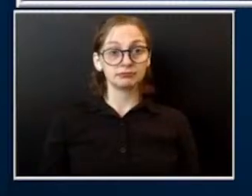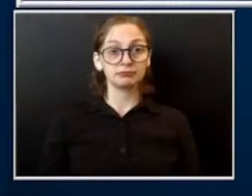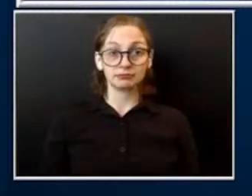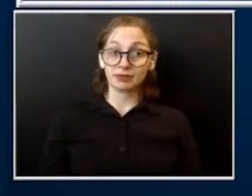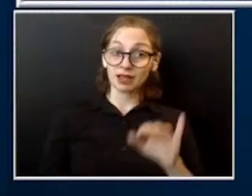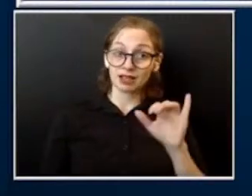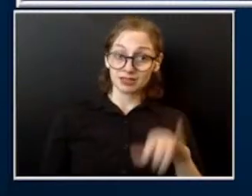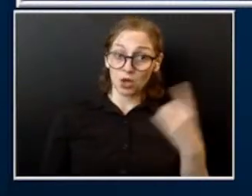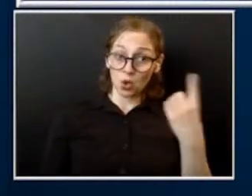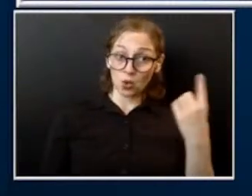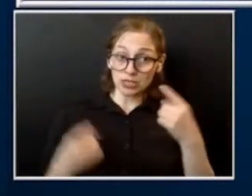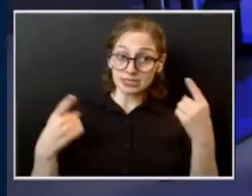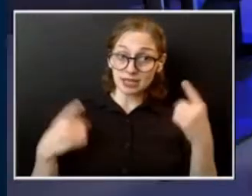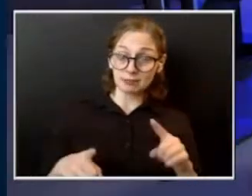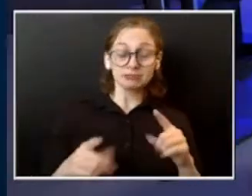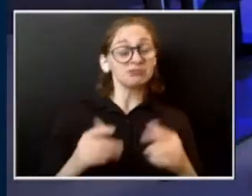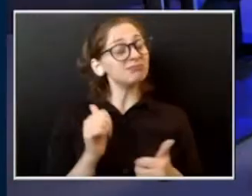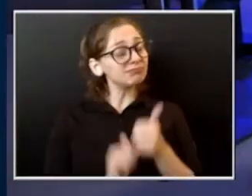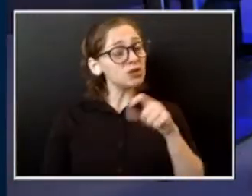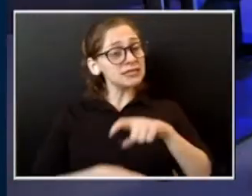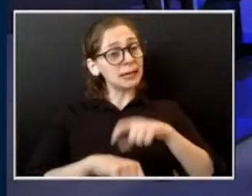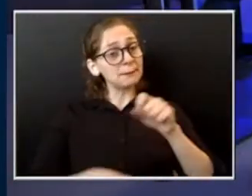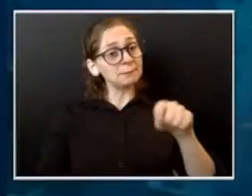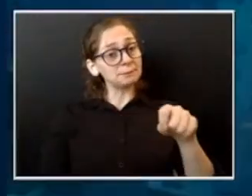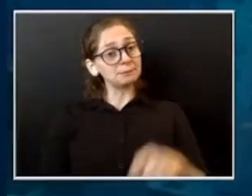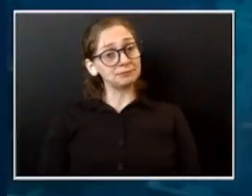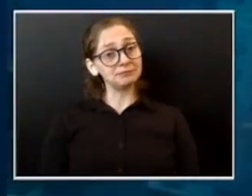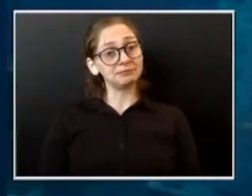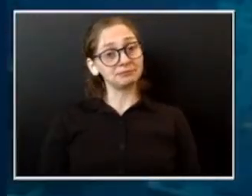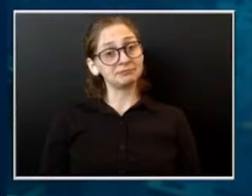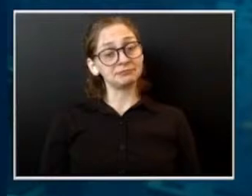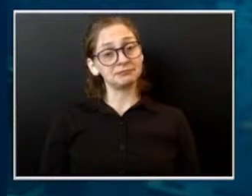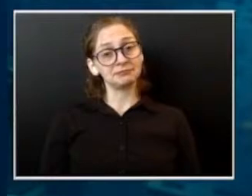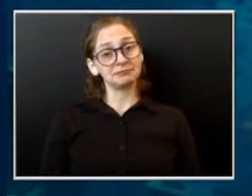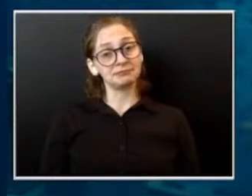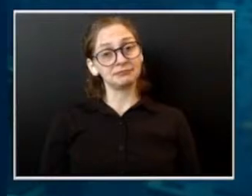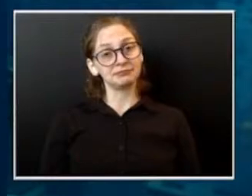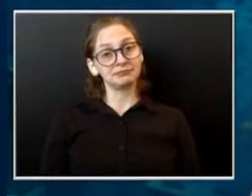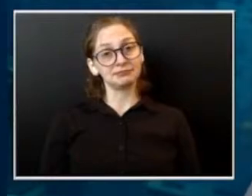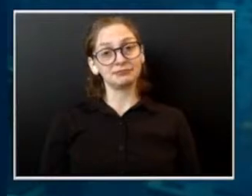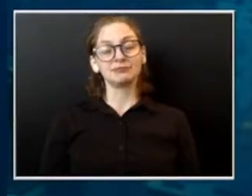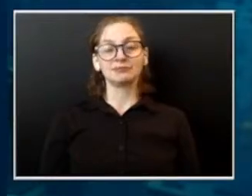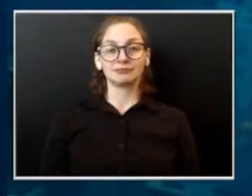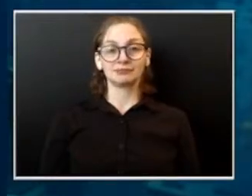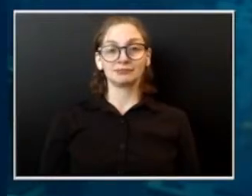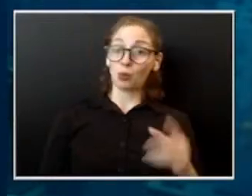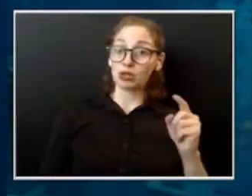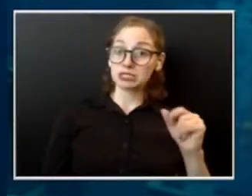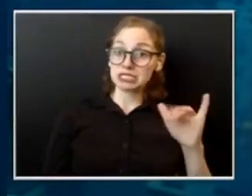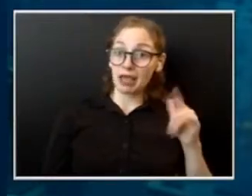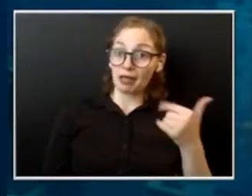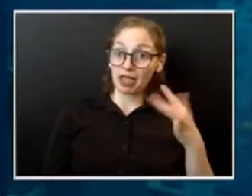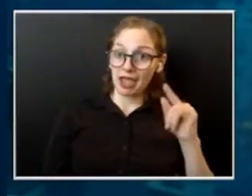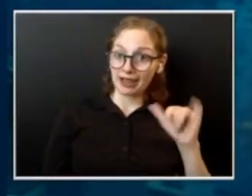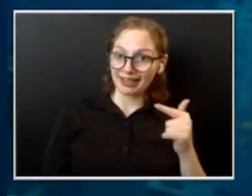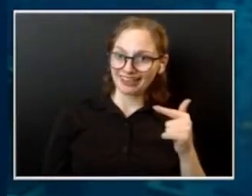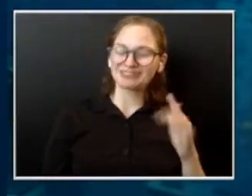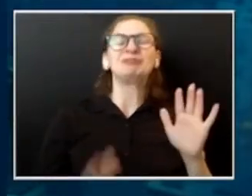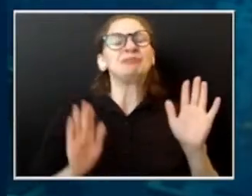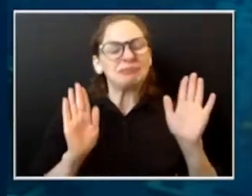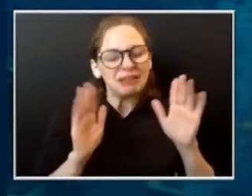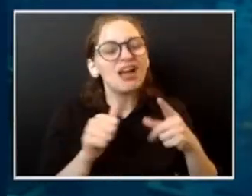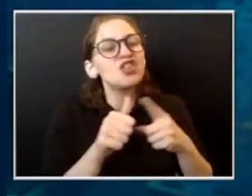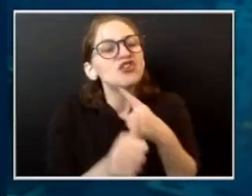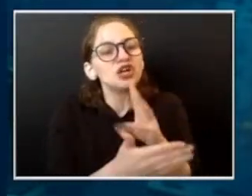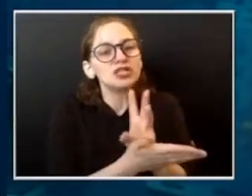awesome time. here. Yeah, most of the time that is the case. You know, we tell people. Except you know, for the tailgate. Yeah, that's right. Talk Yeah. about that. But The first 6 weeks is where the limitation is. We don't want